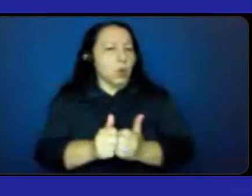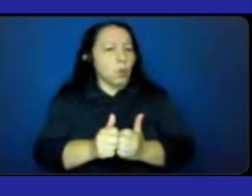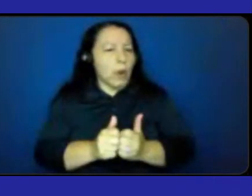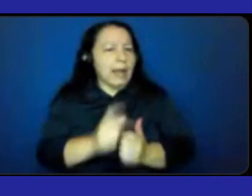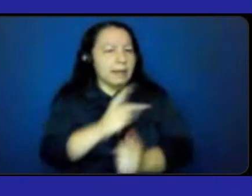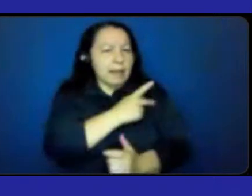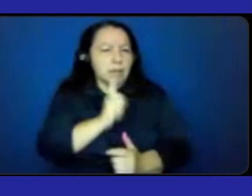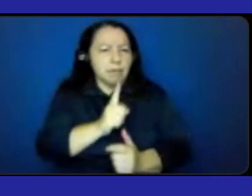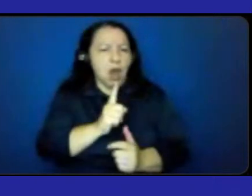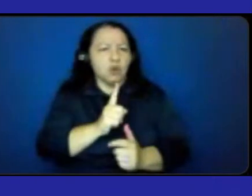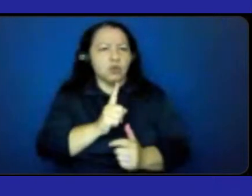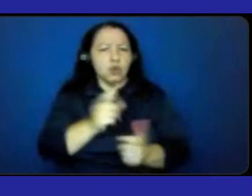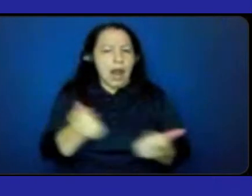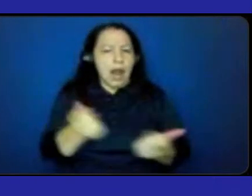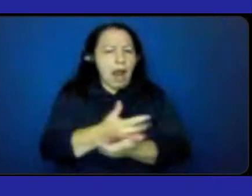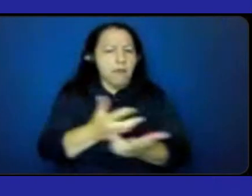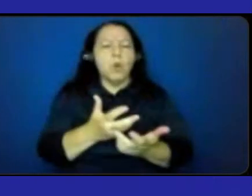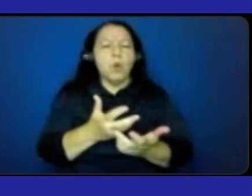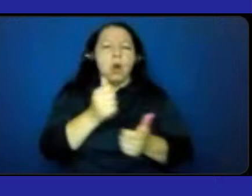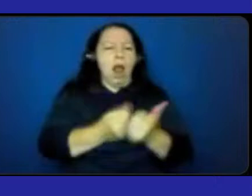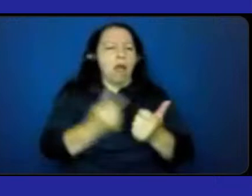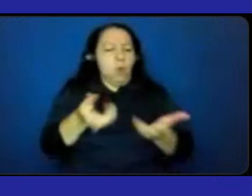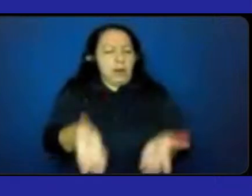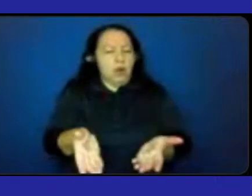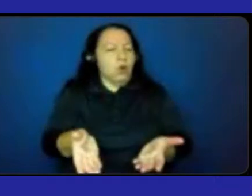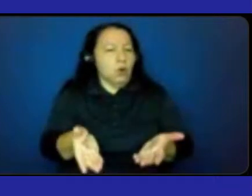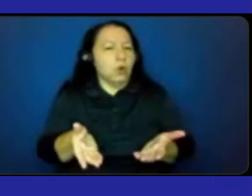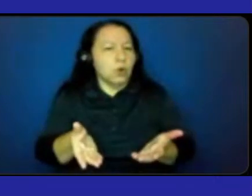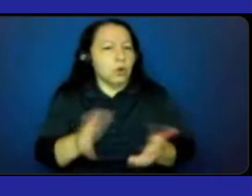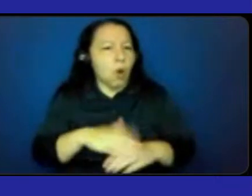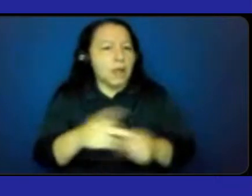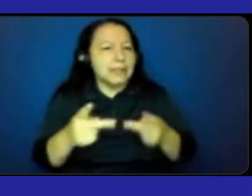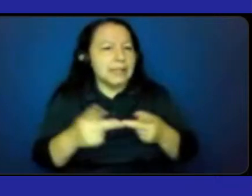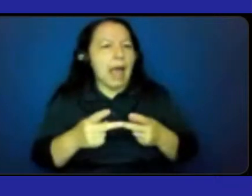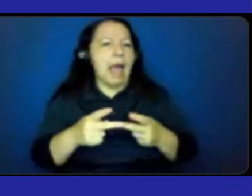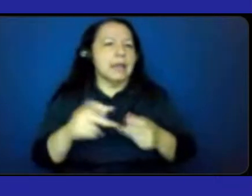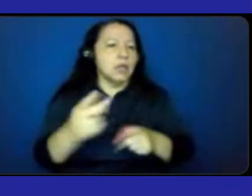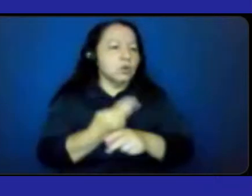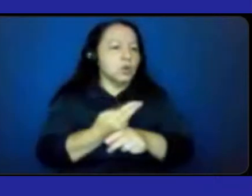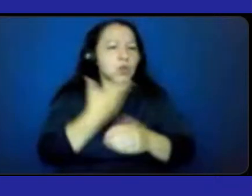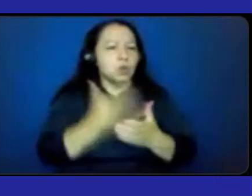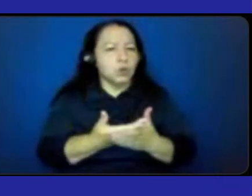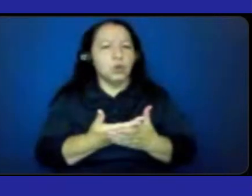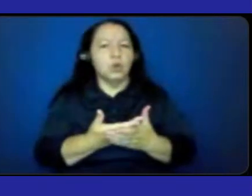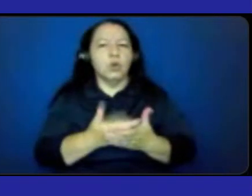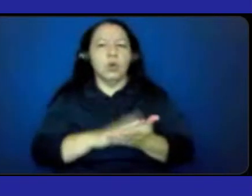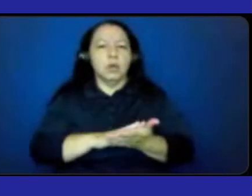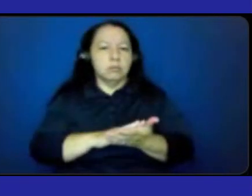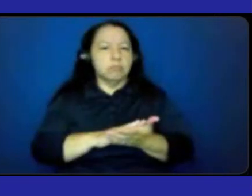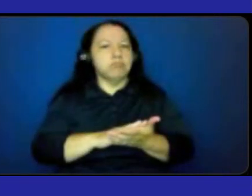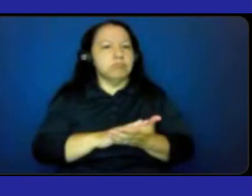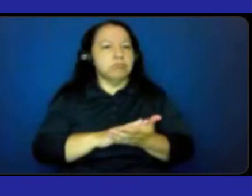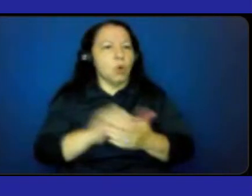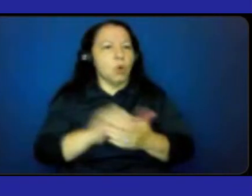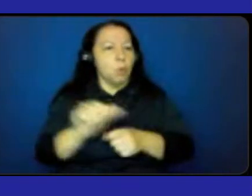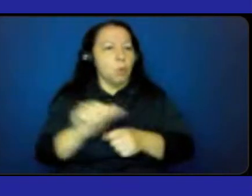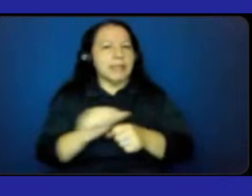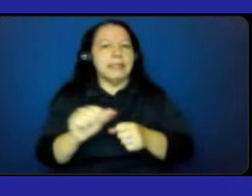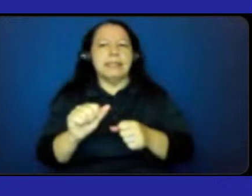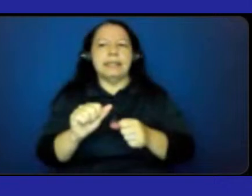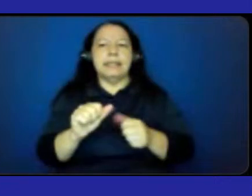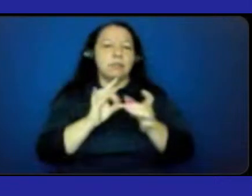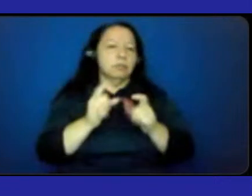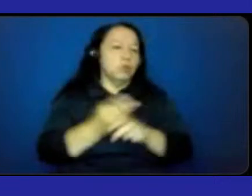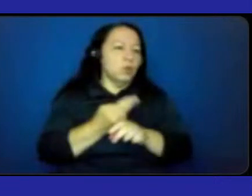on site is practicing, good hygiene in terms of the staff and the patients with masking,